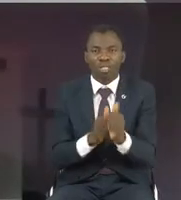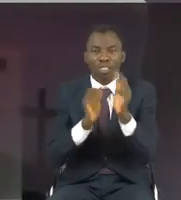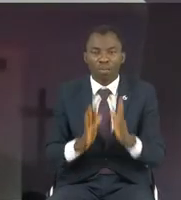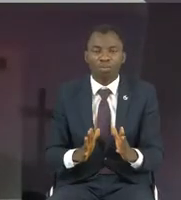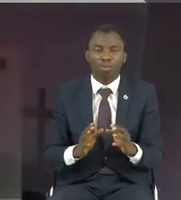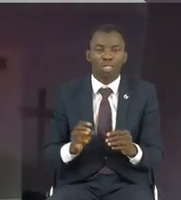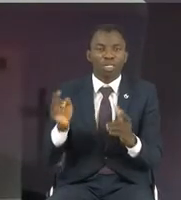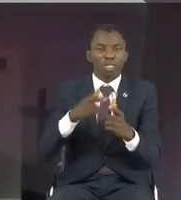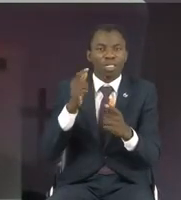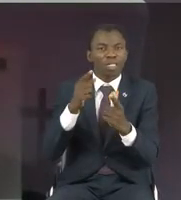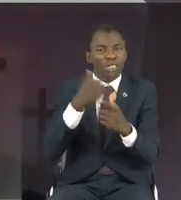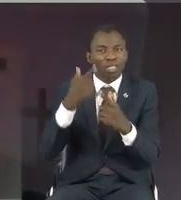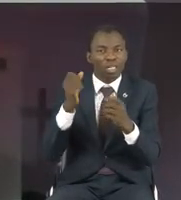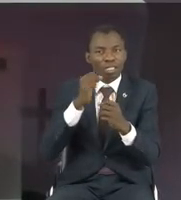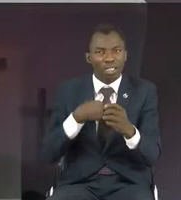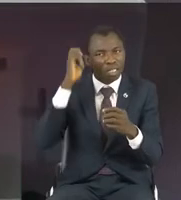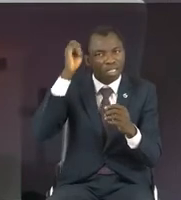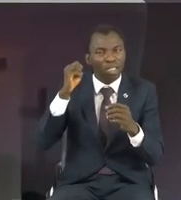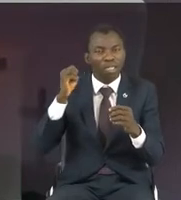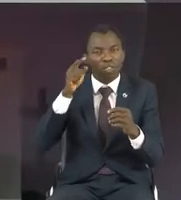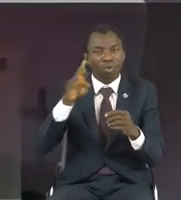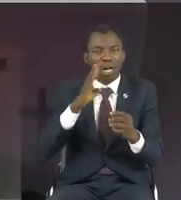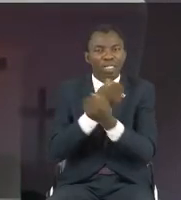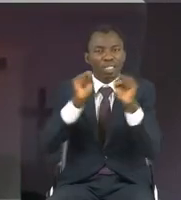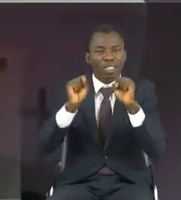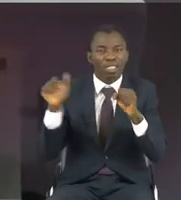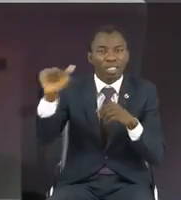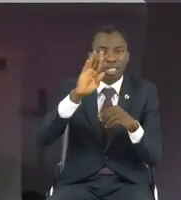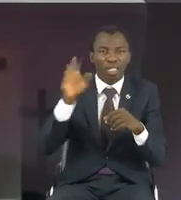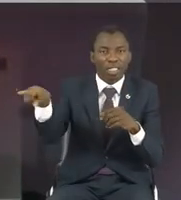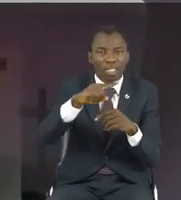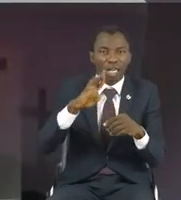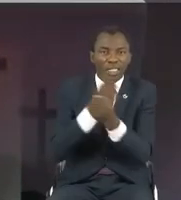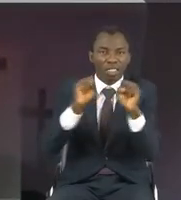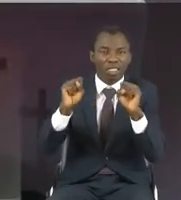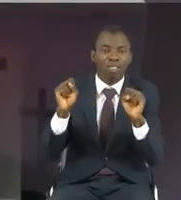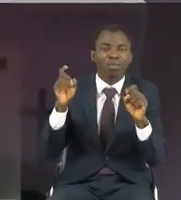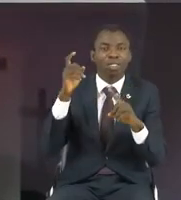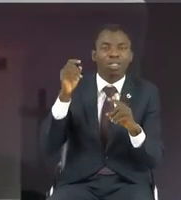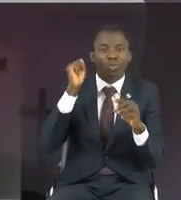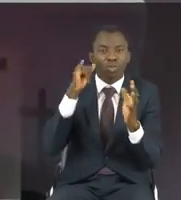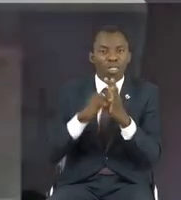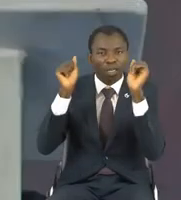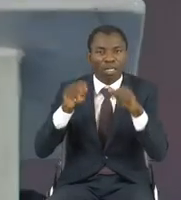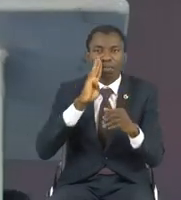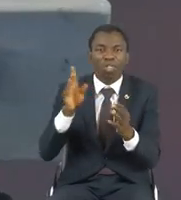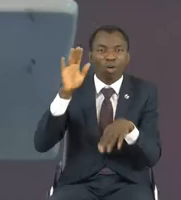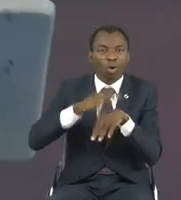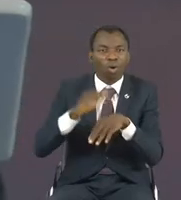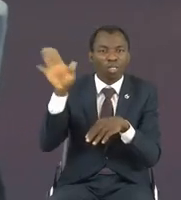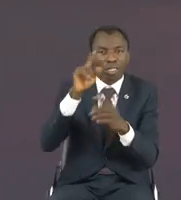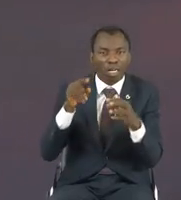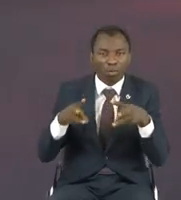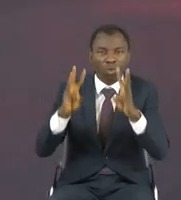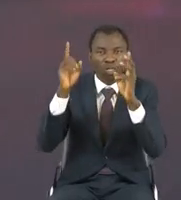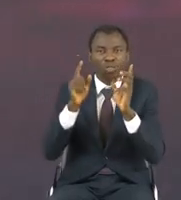they are saved for godliness, and they are saved so that they can be on their way to glory. He said unto